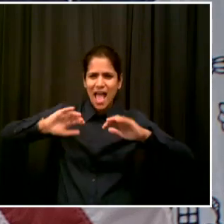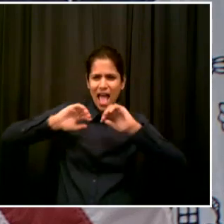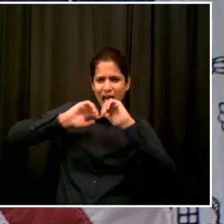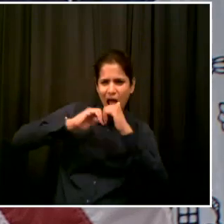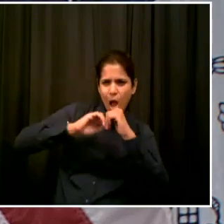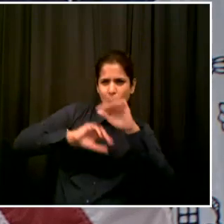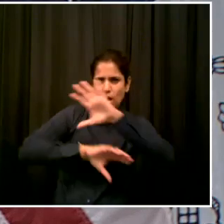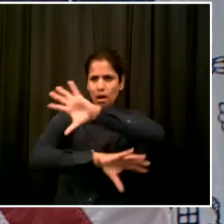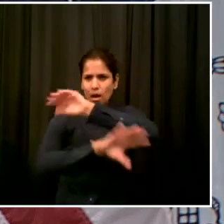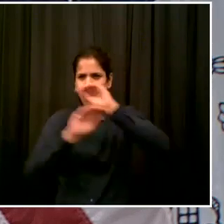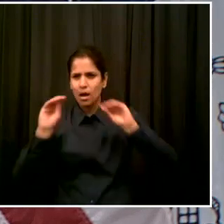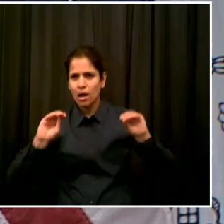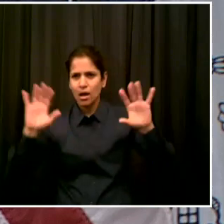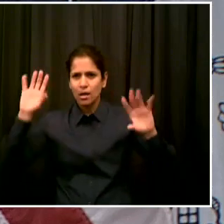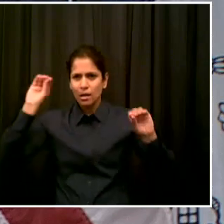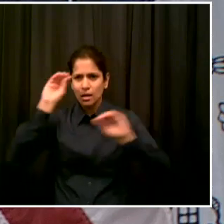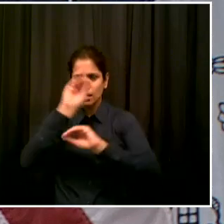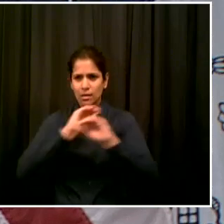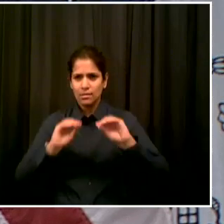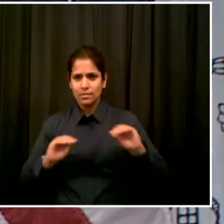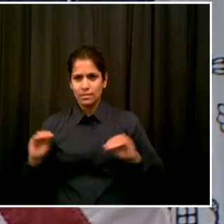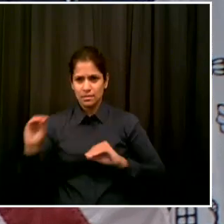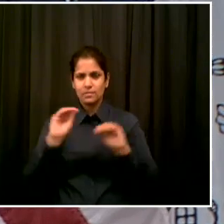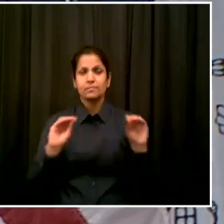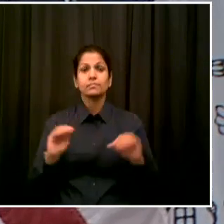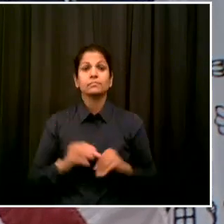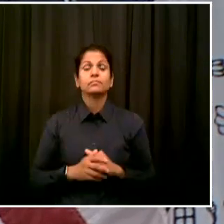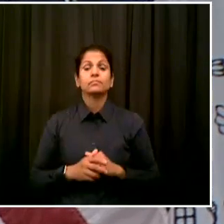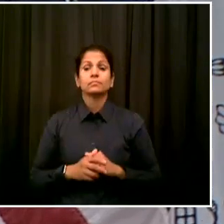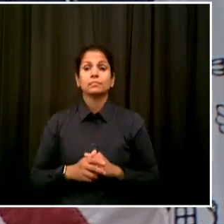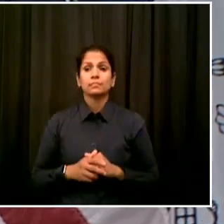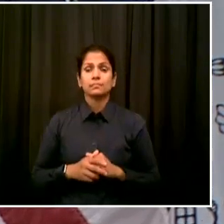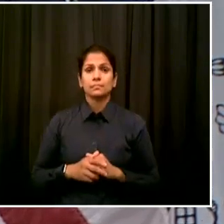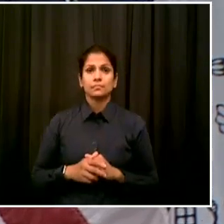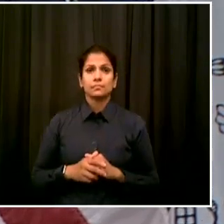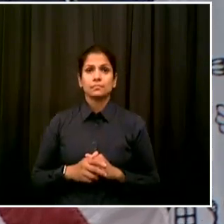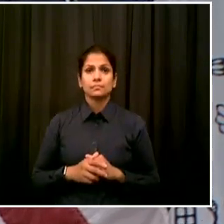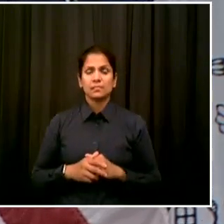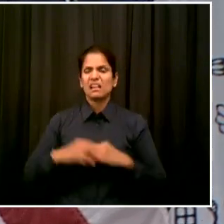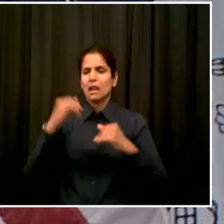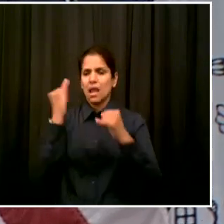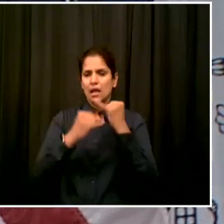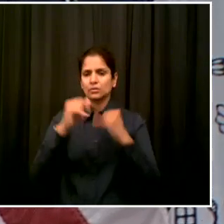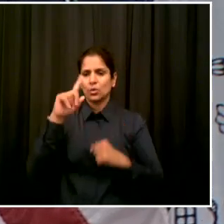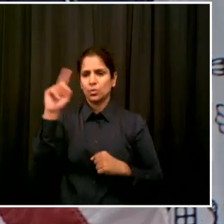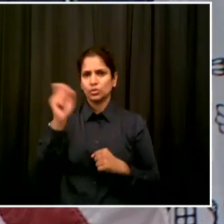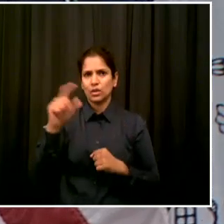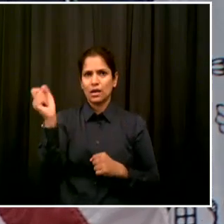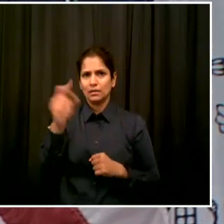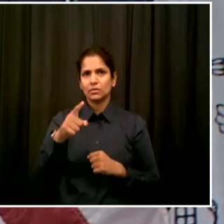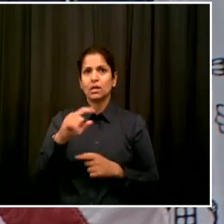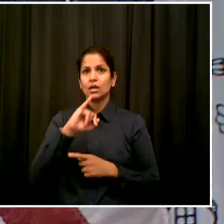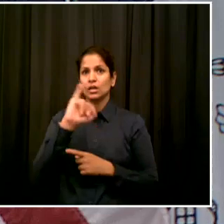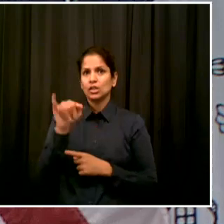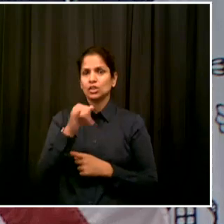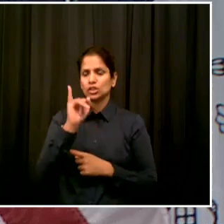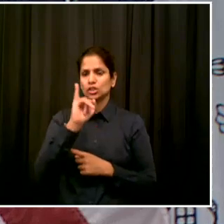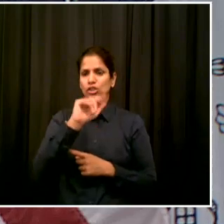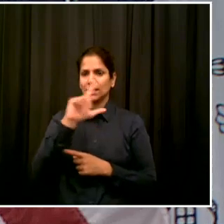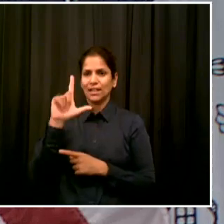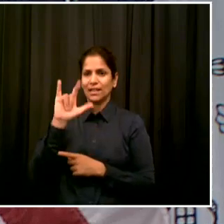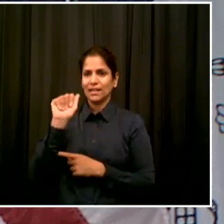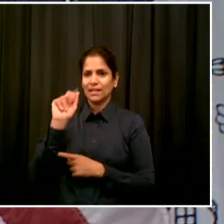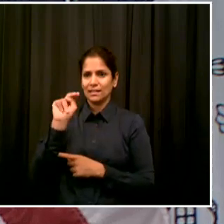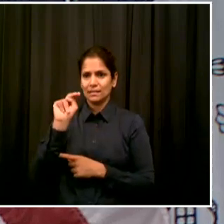storm, and that's what we're dealing with right now. Last question for today, we have Jillian Jonas from WBAI.